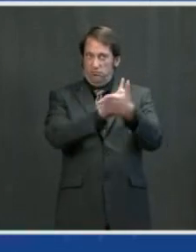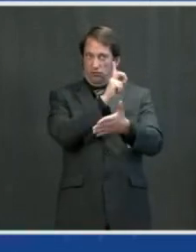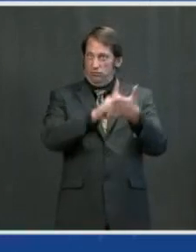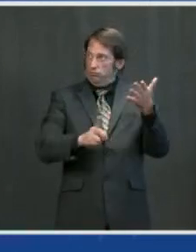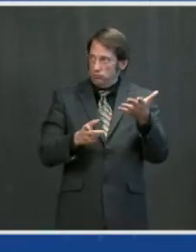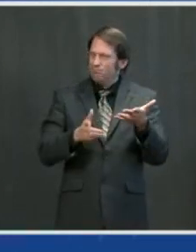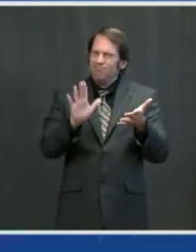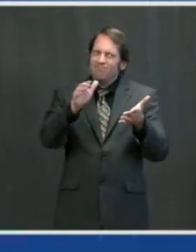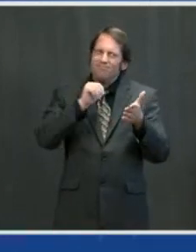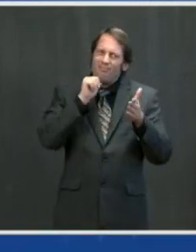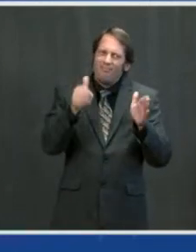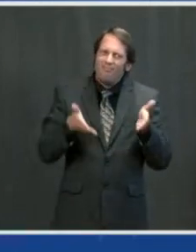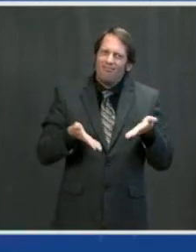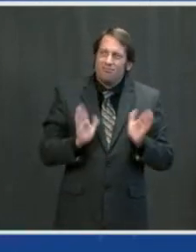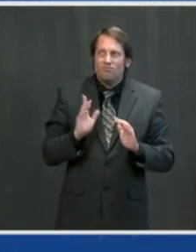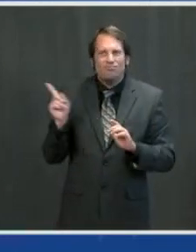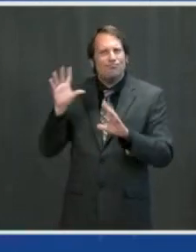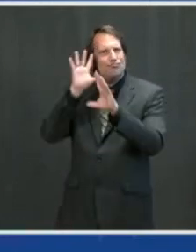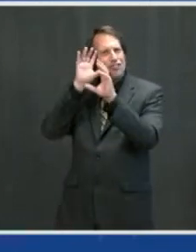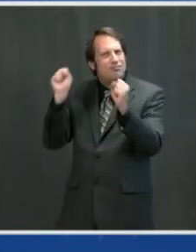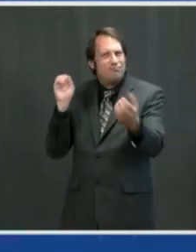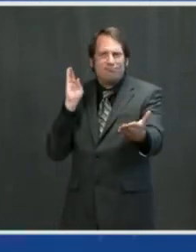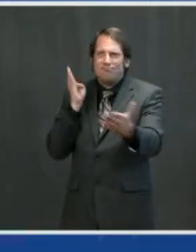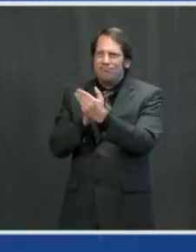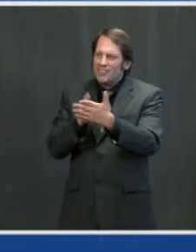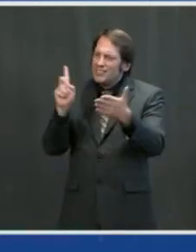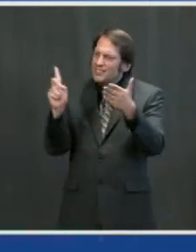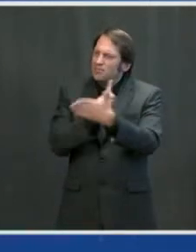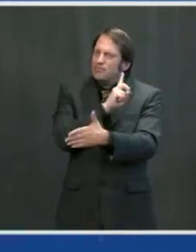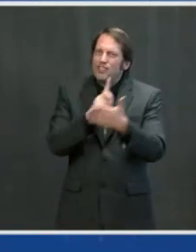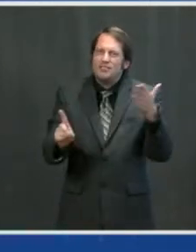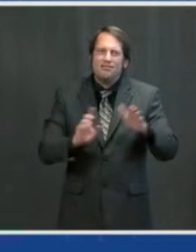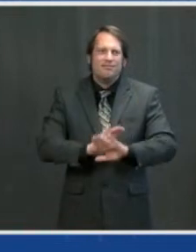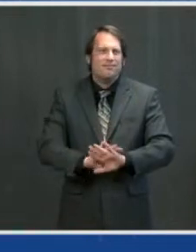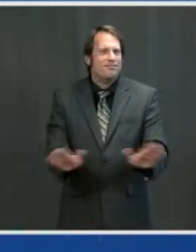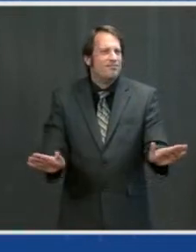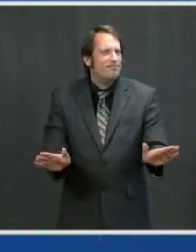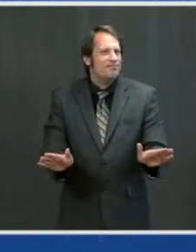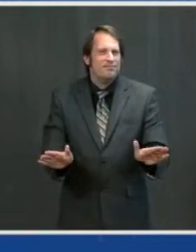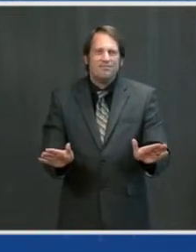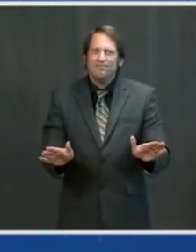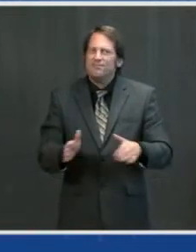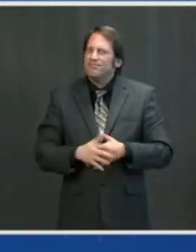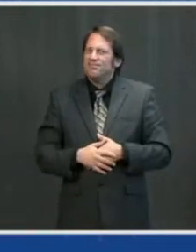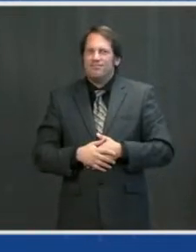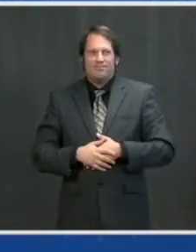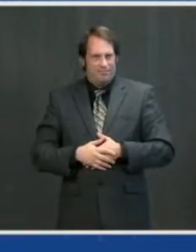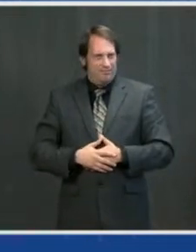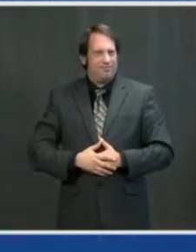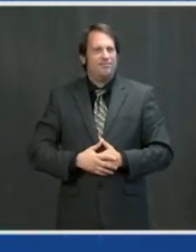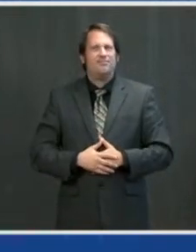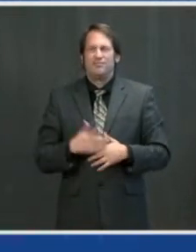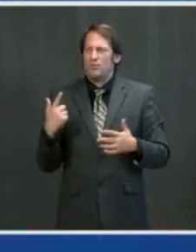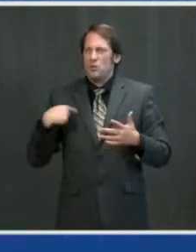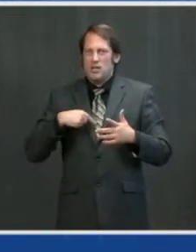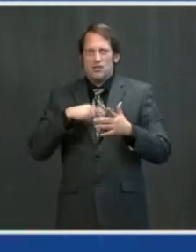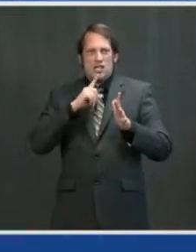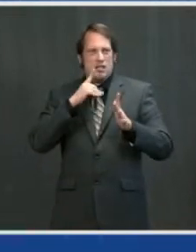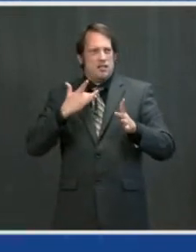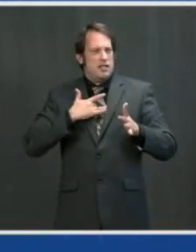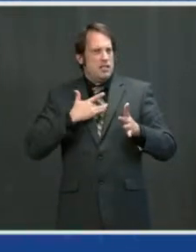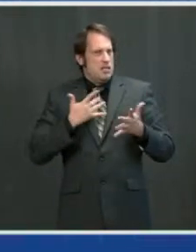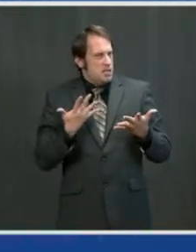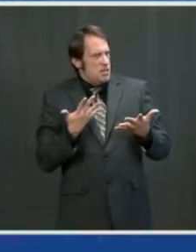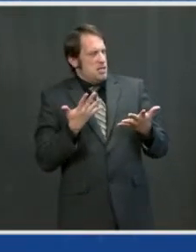firmly opposes was extremely encouraging for me, and I have renewed my confidence in